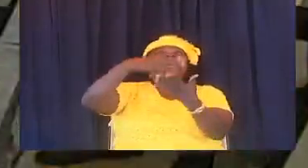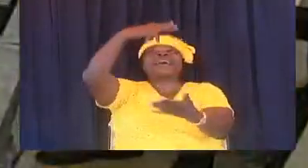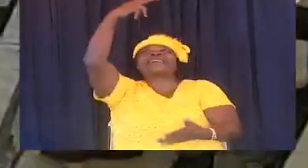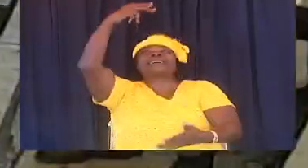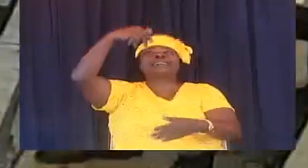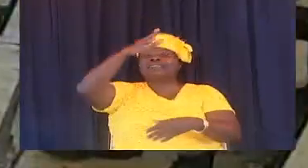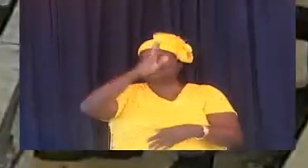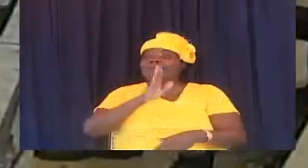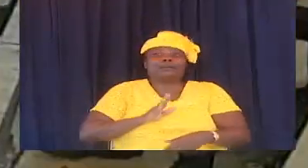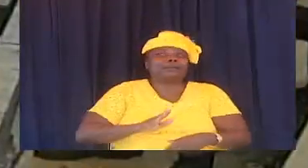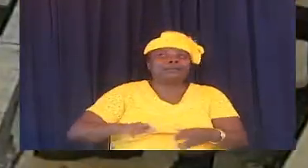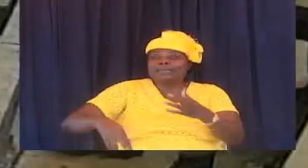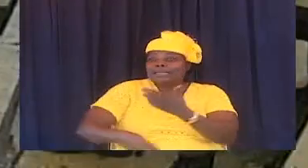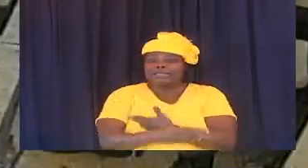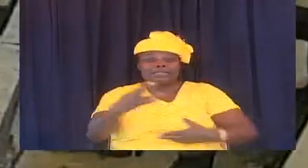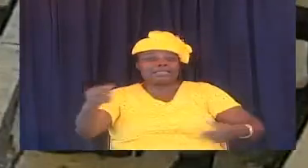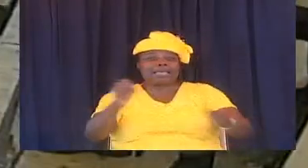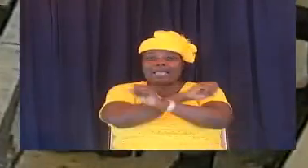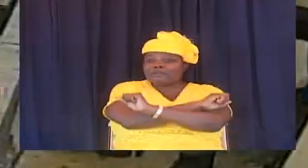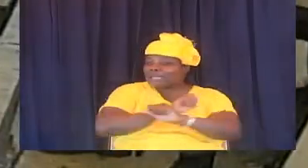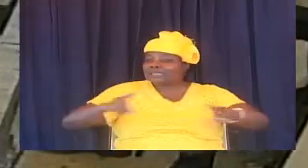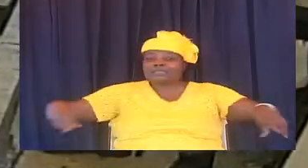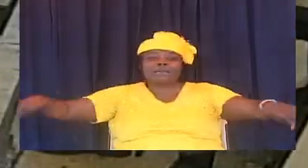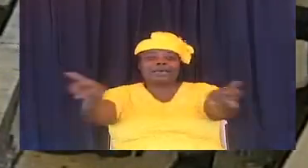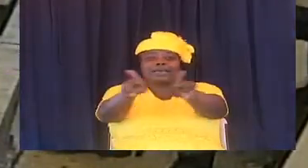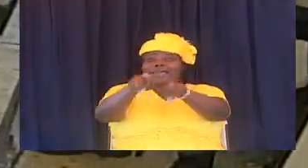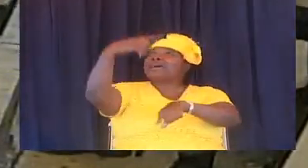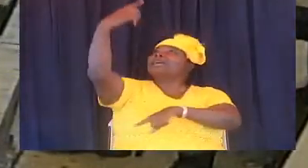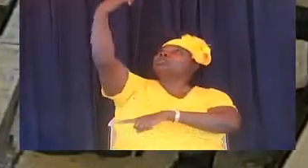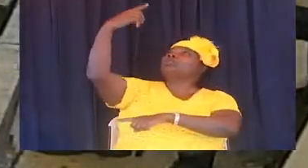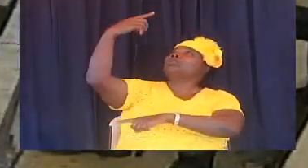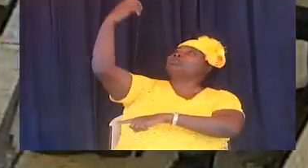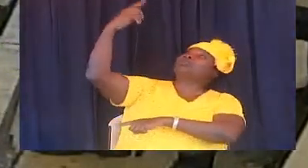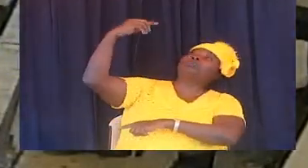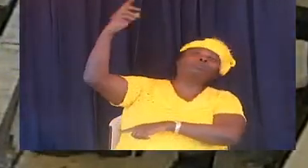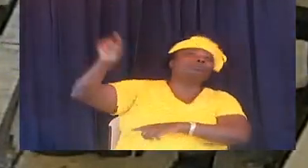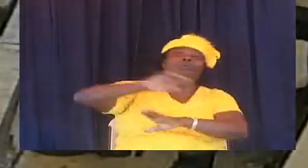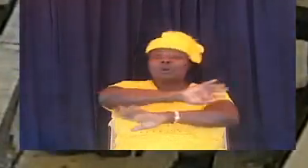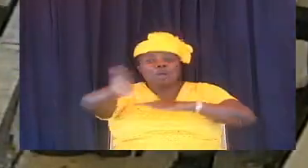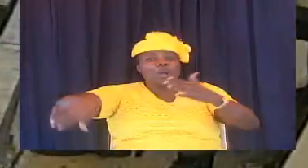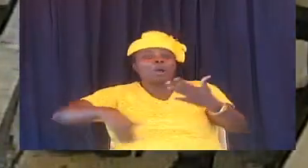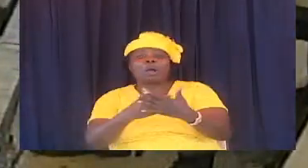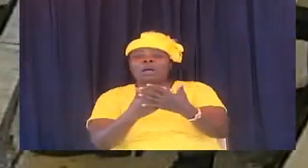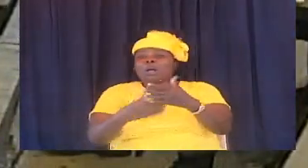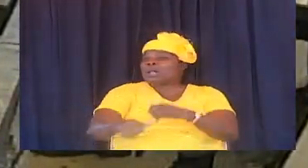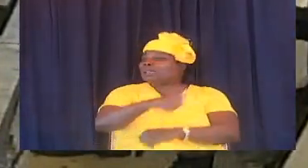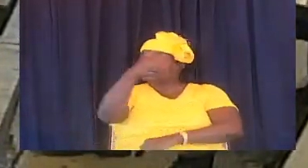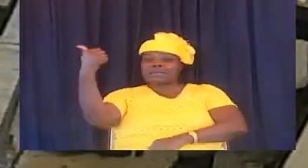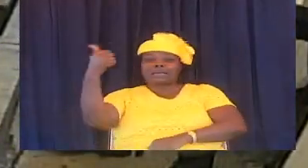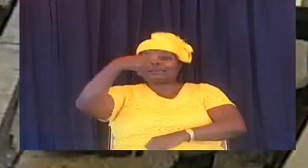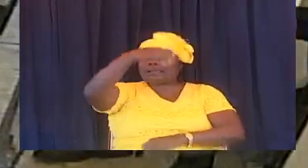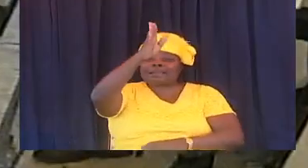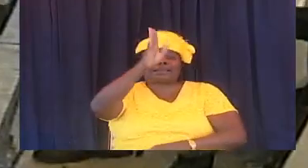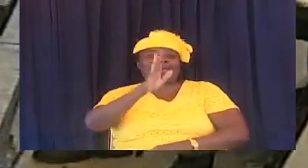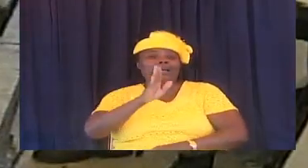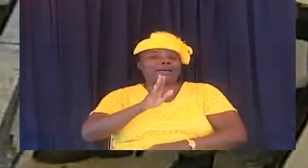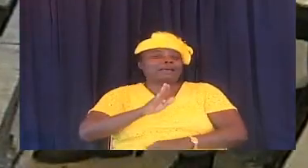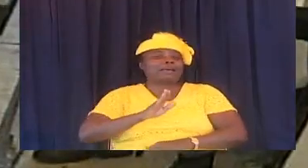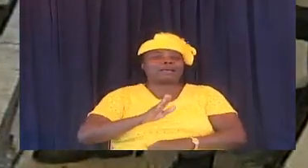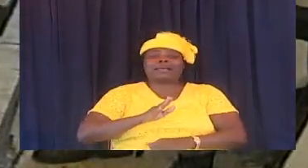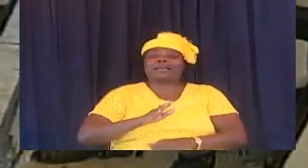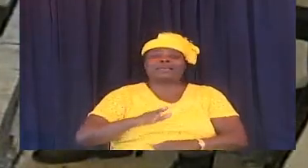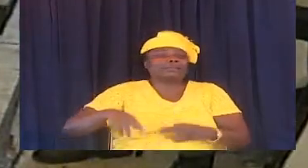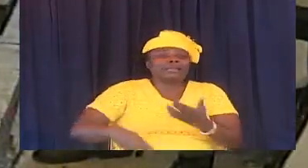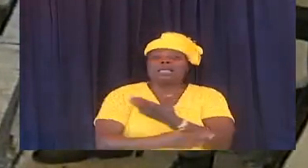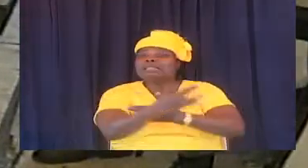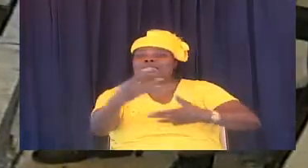Most High God, there is none like all the other gods. All the other